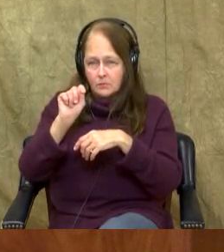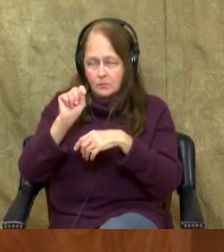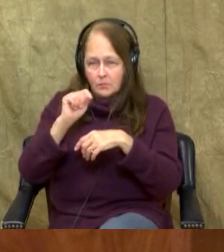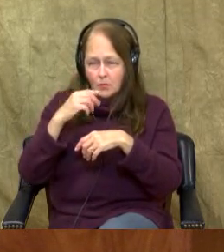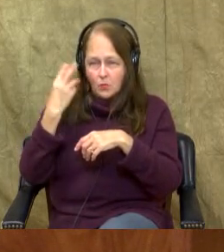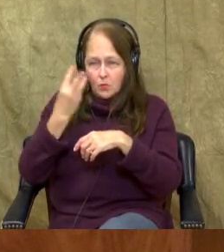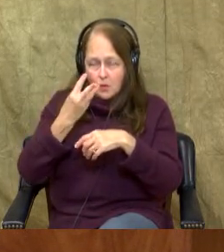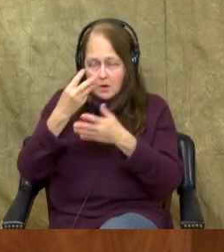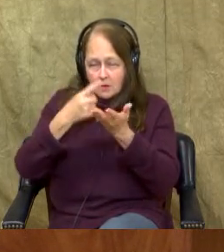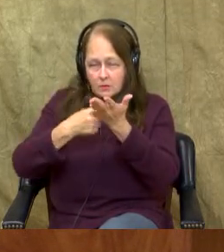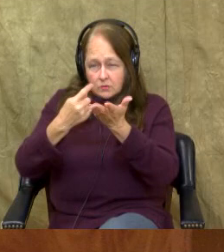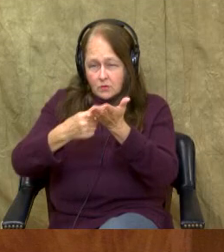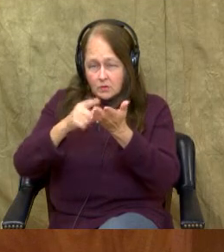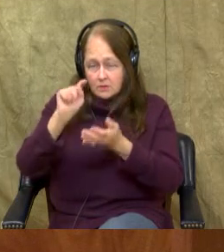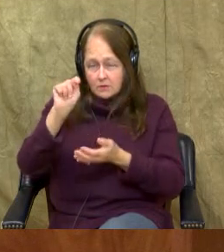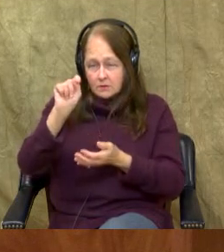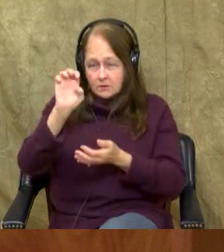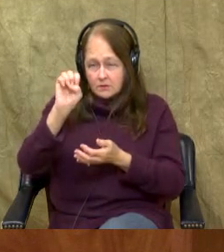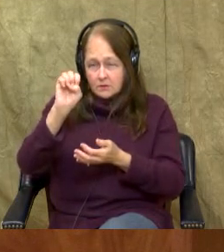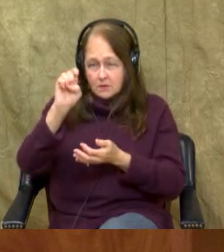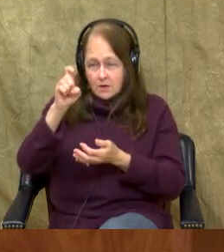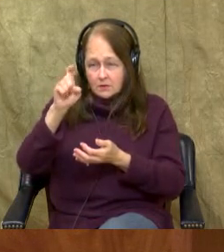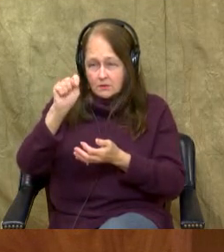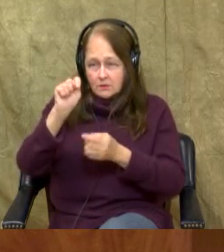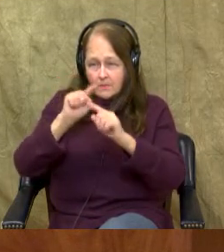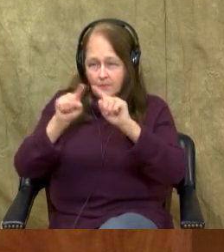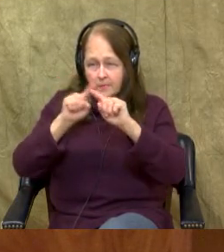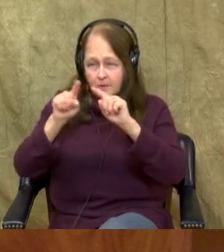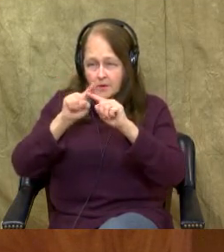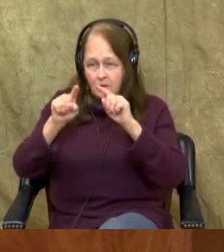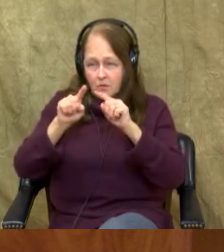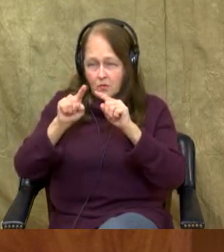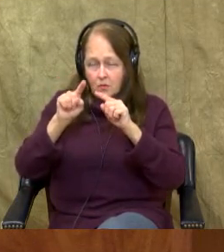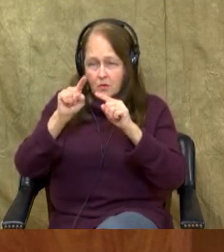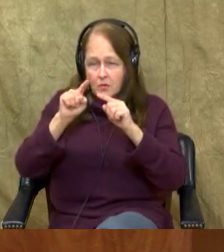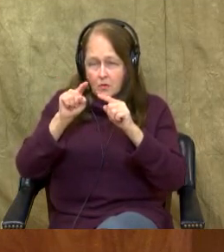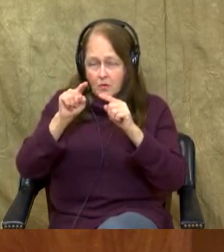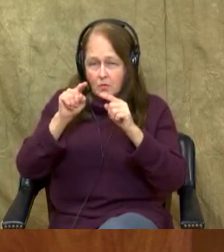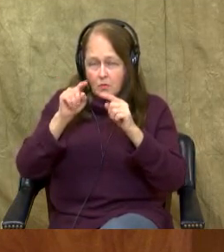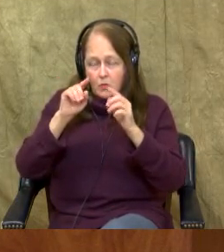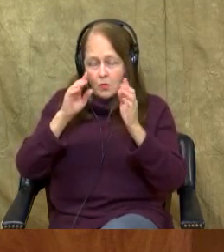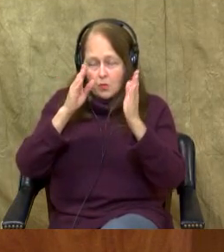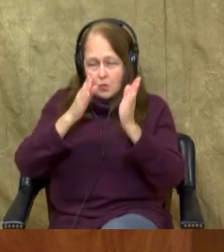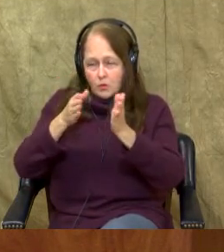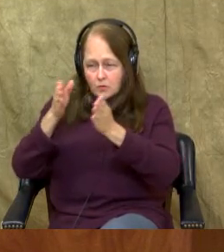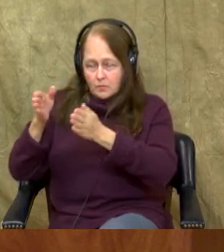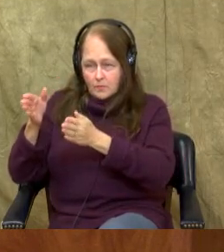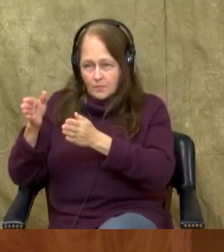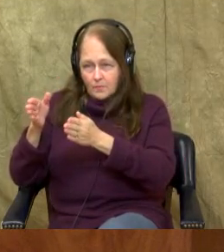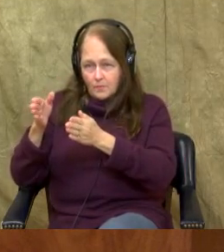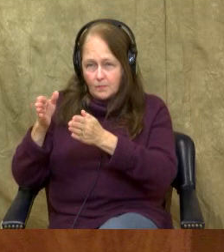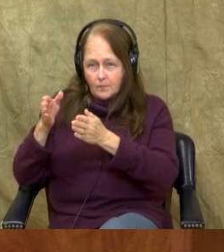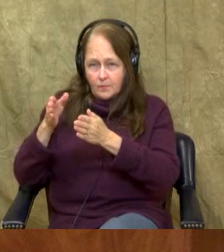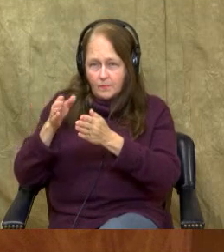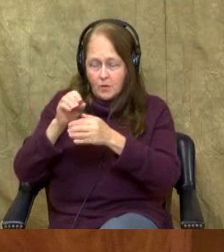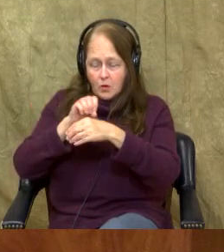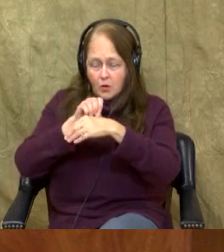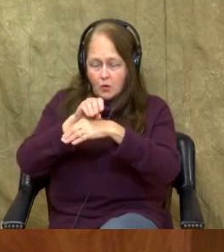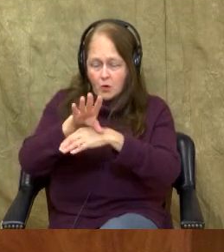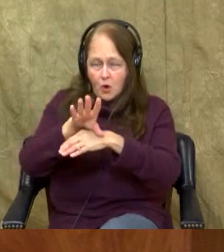We also discussed that text structures had different types. One was chronological order, cause and